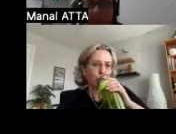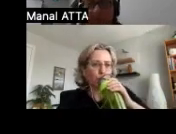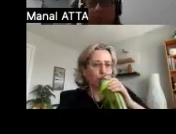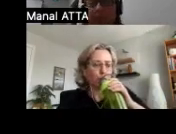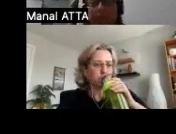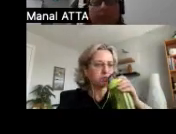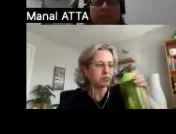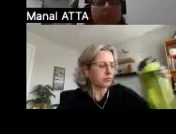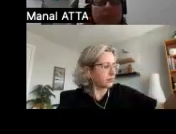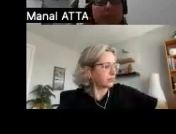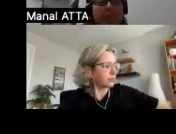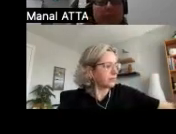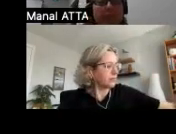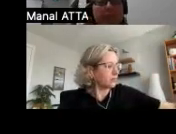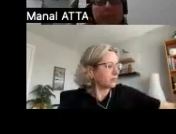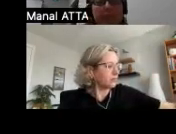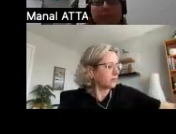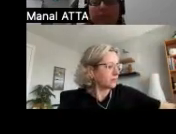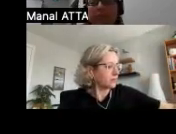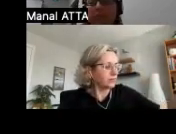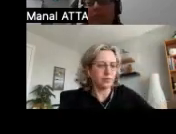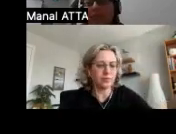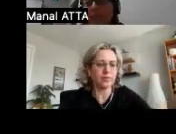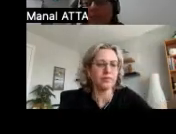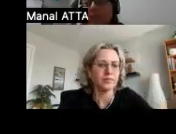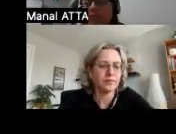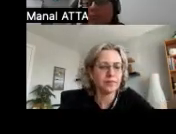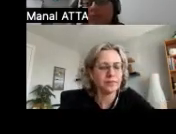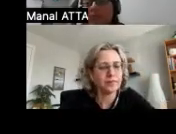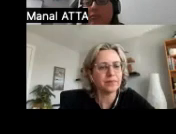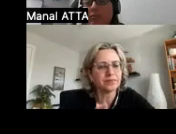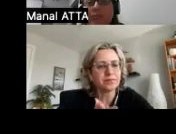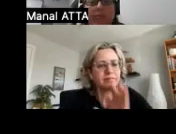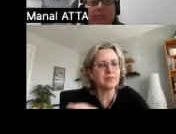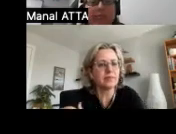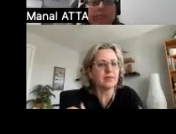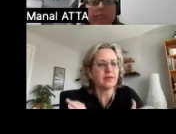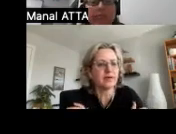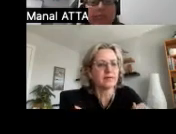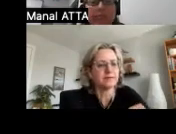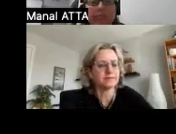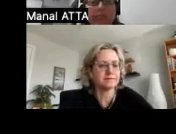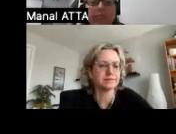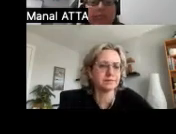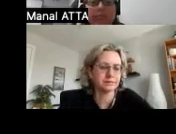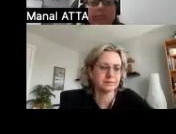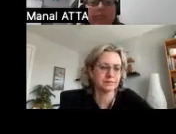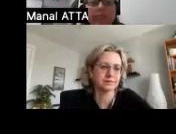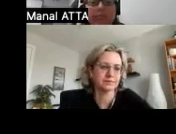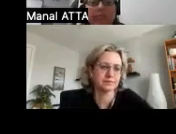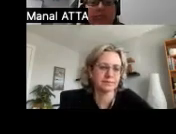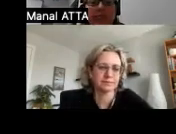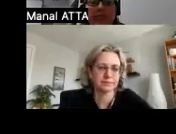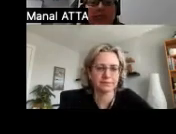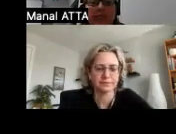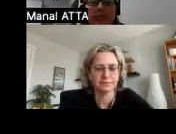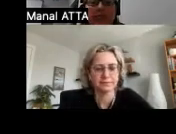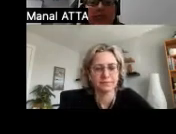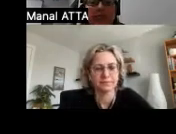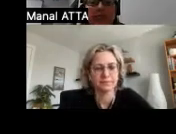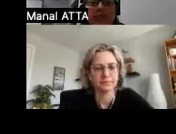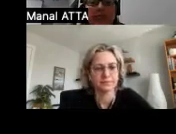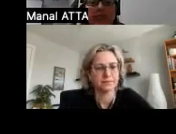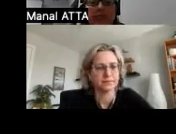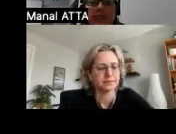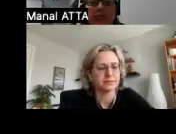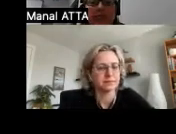3:25, we're going to have our panel discussion. And then we'll have a little break for breakout rooms where we can just get together and